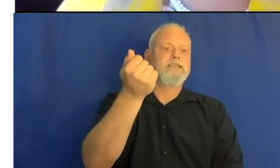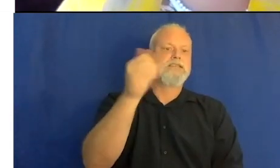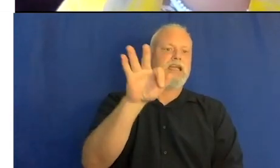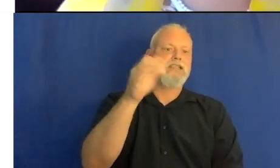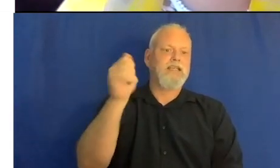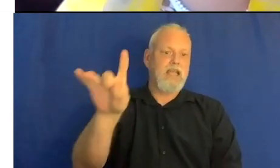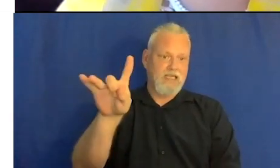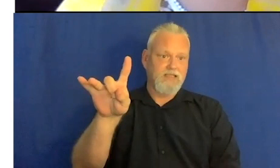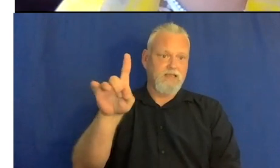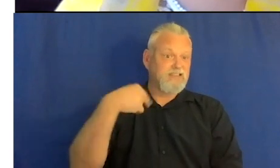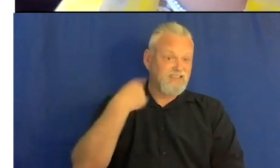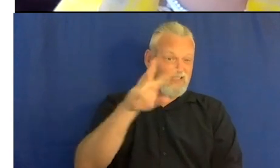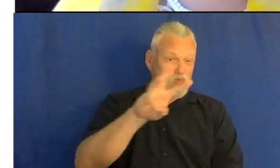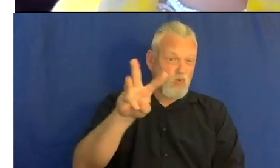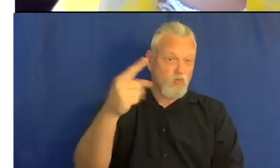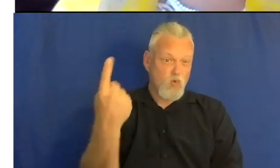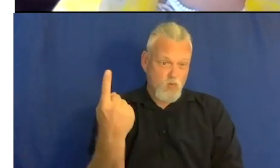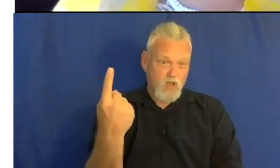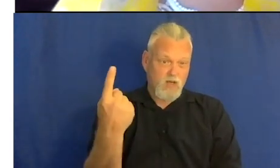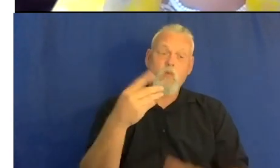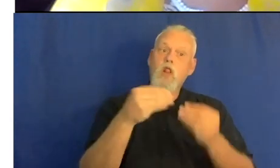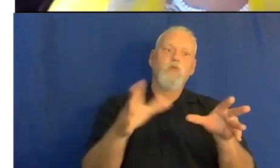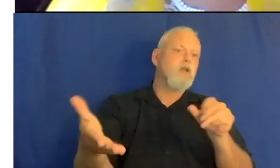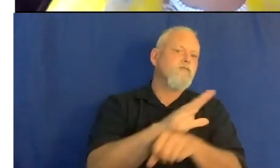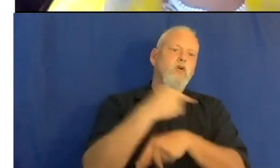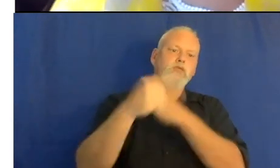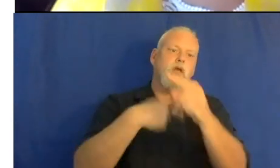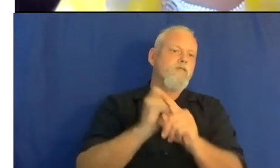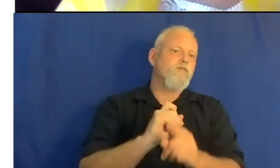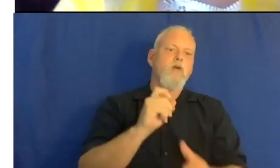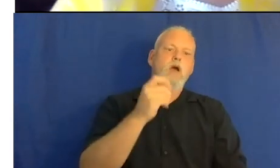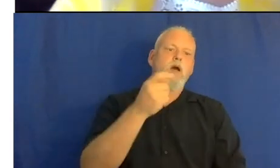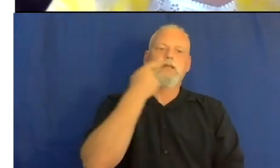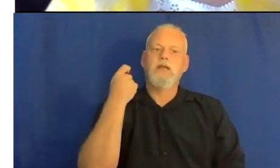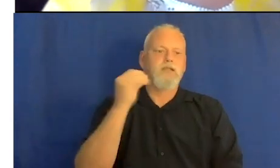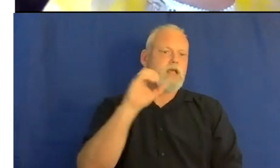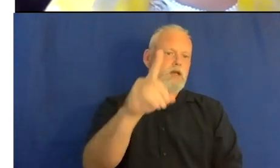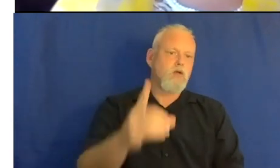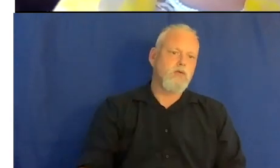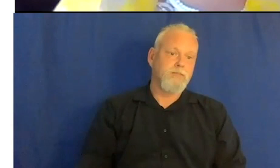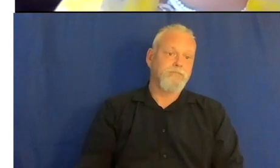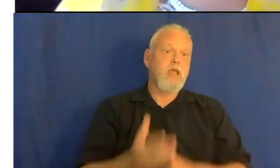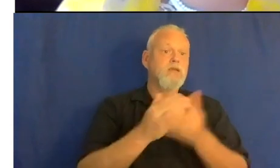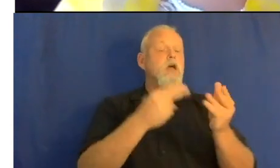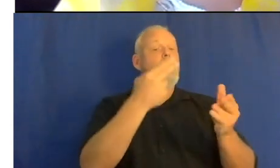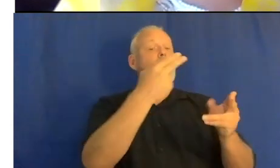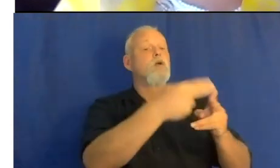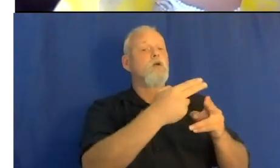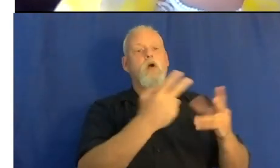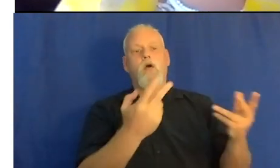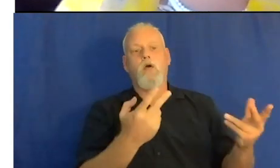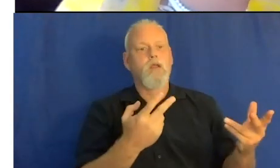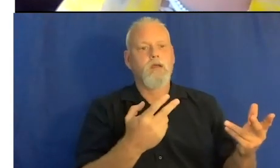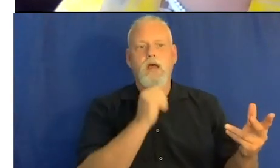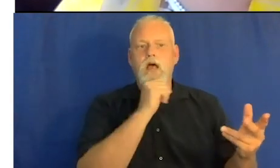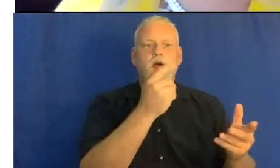to addiction and overdose. We're familiar with the factors that drive what some are calling deaths of despair, like untreated